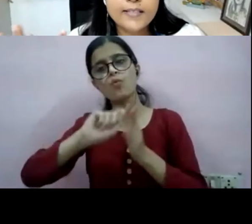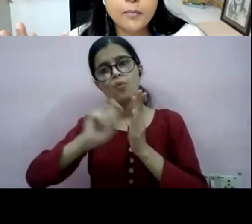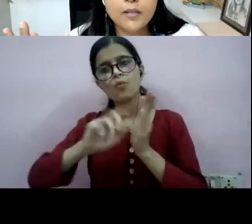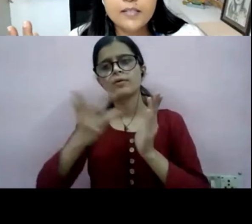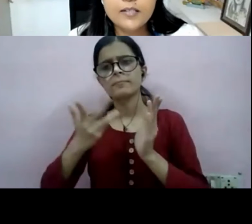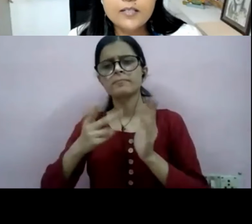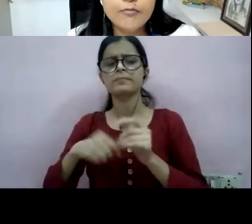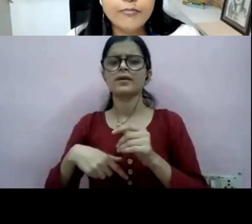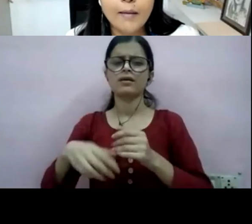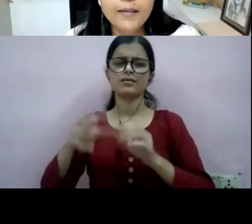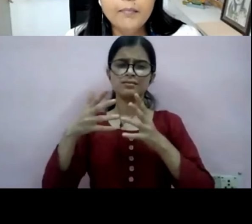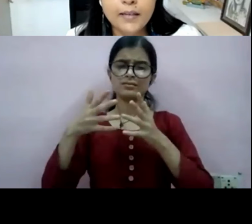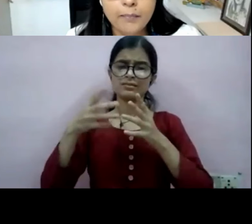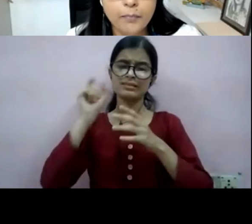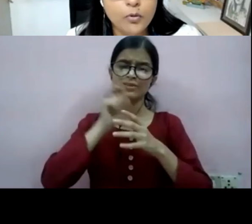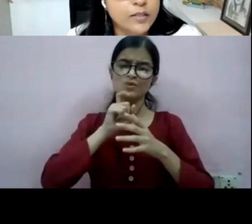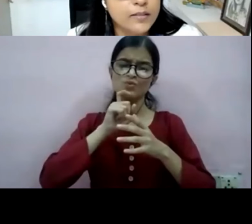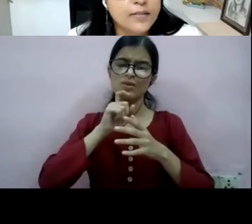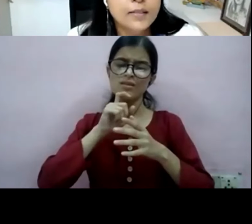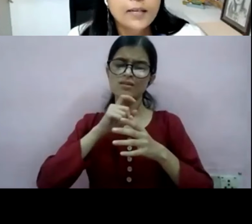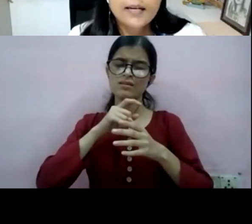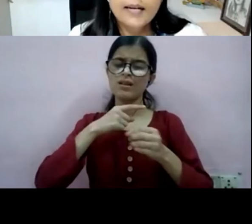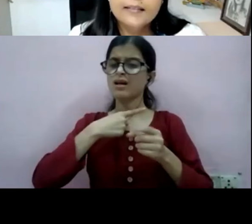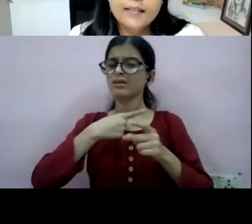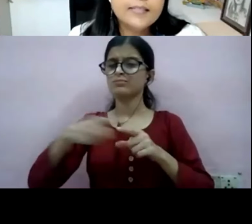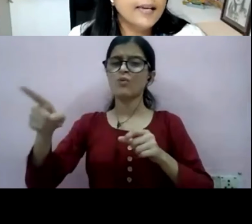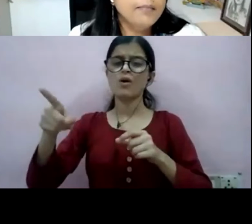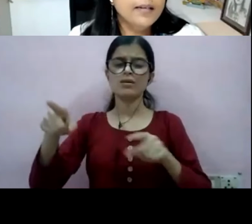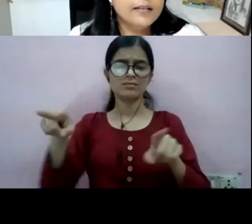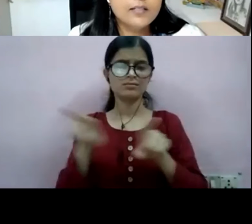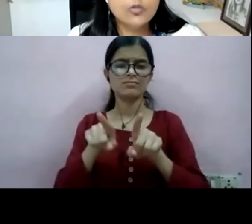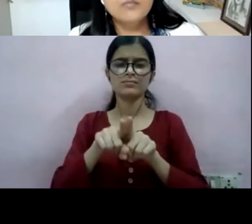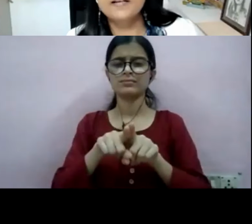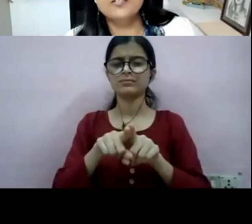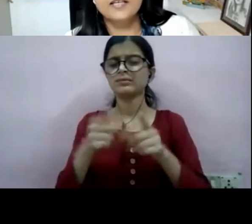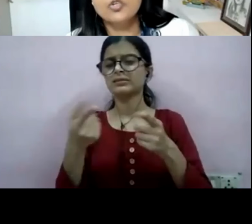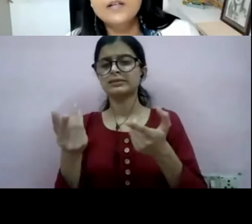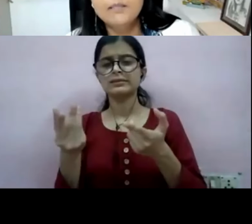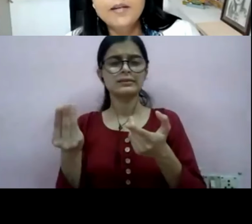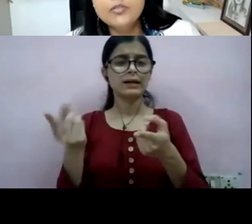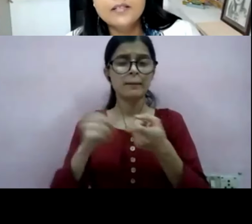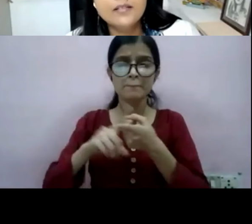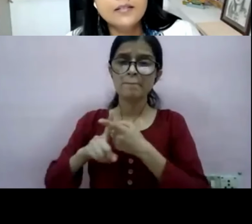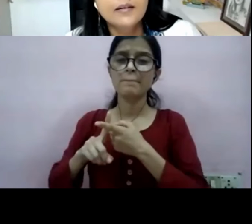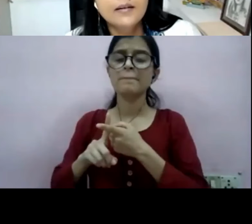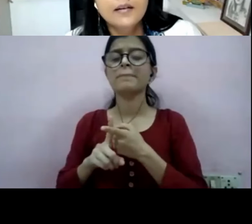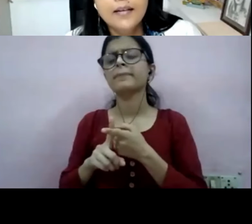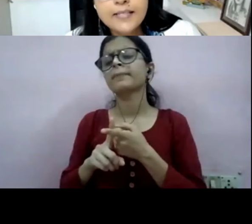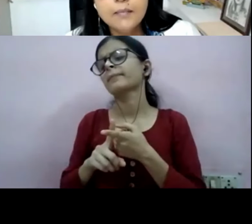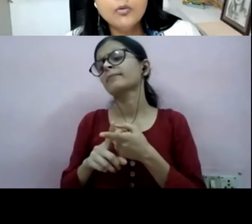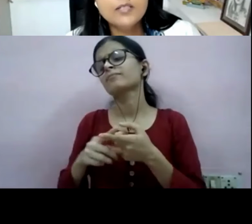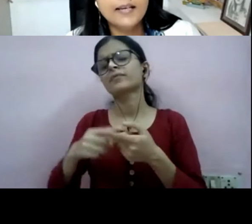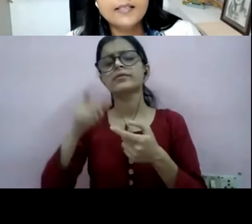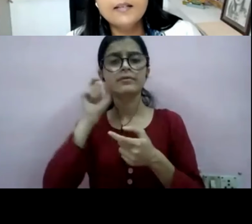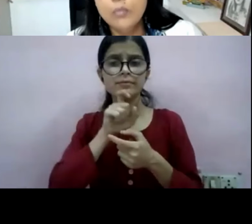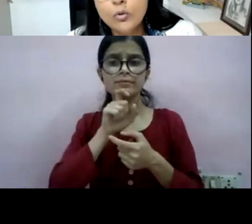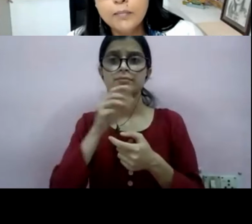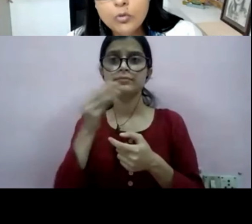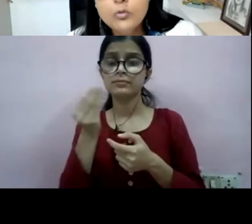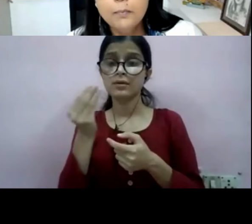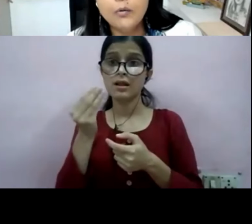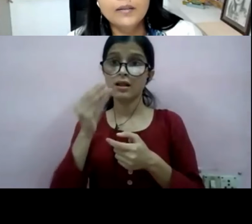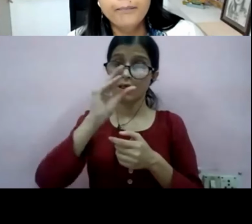sexual exploitation is of epidemic proportions. And this can be understood because sexual abuse is less about sex and